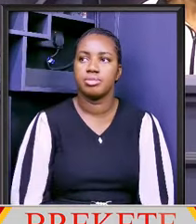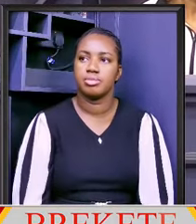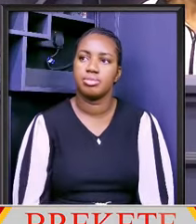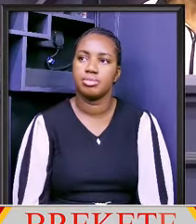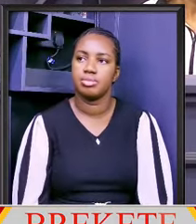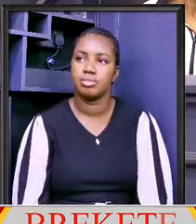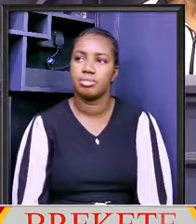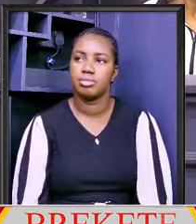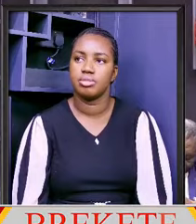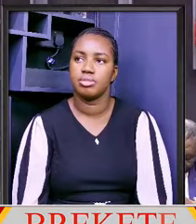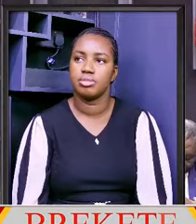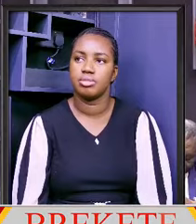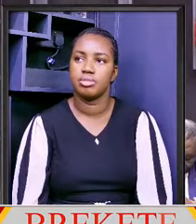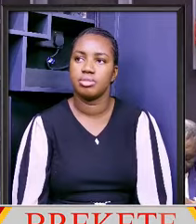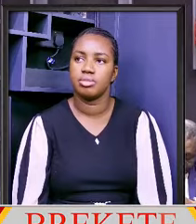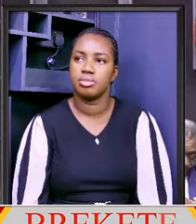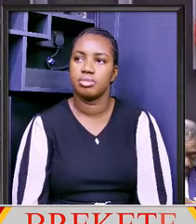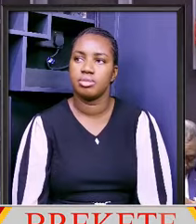Prince what?